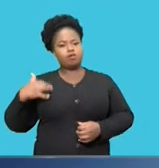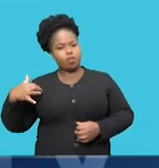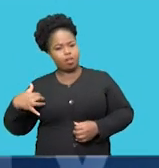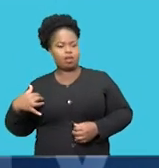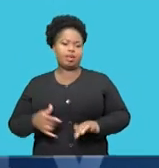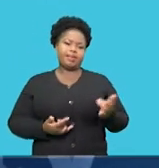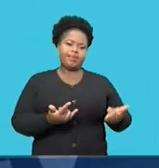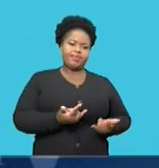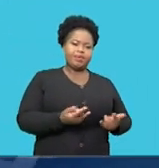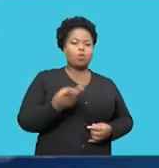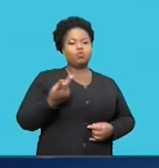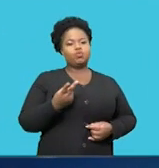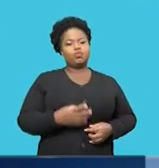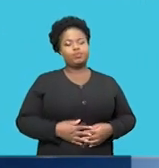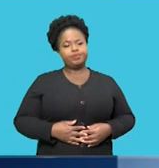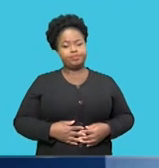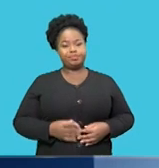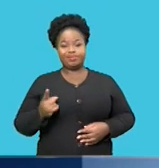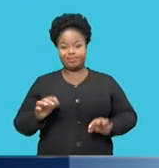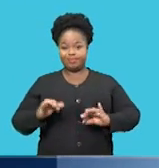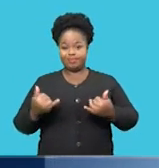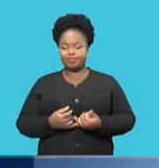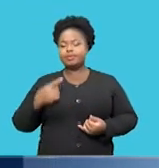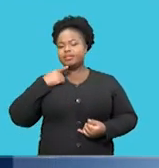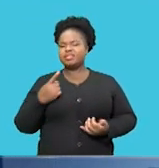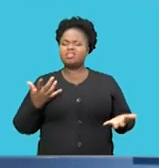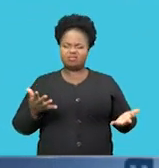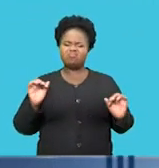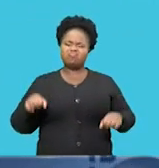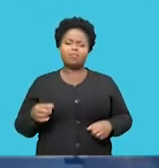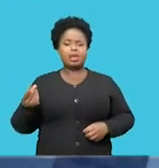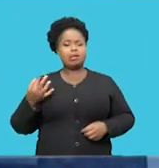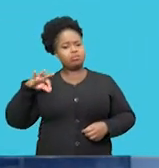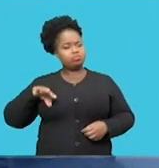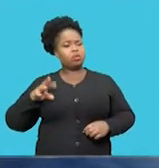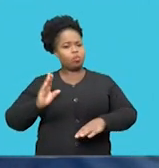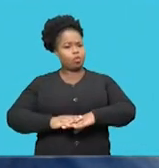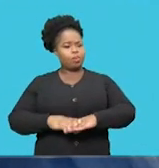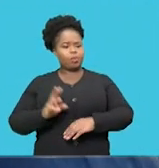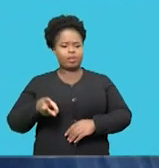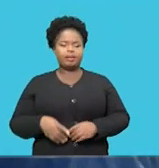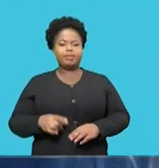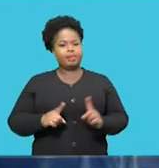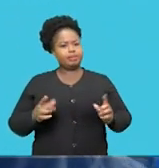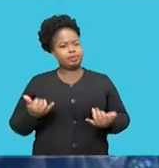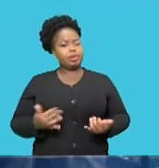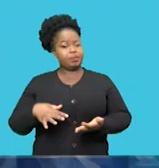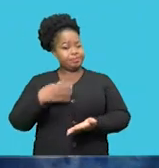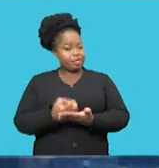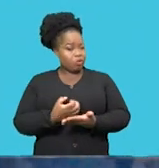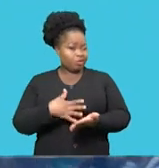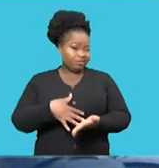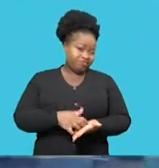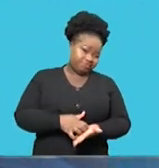well as for the informal market. Le nkampani ithi nakuba iy'nkulu inzuzo ezokwenziwa abathengisi kulo nyaka, kodwa-ke ukuntengantenga komnotho